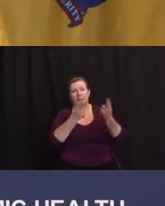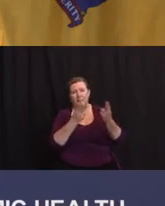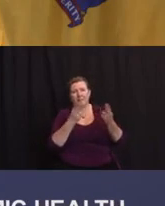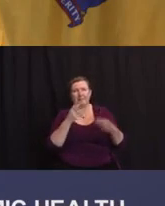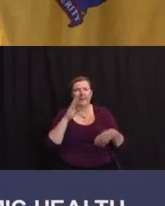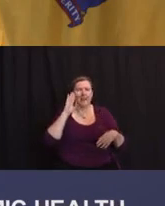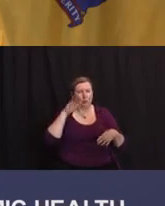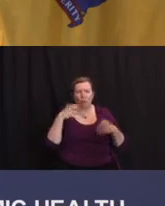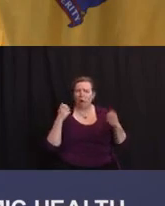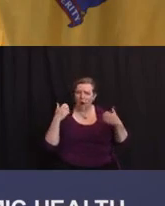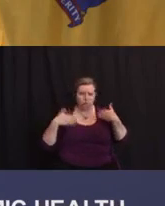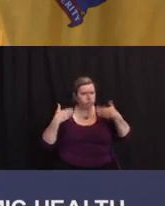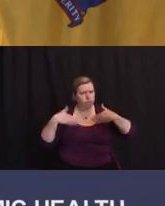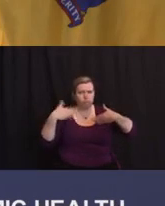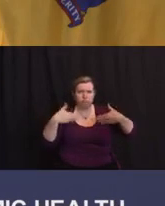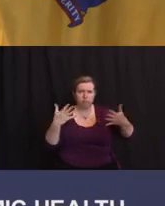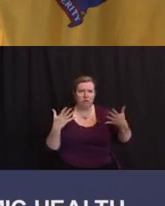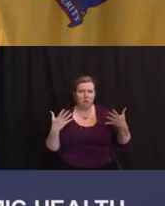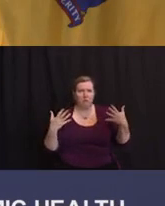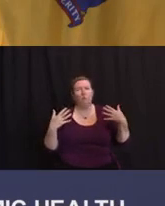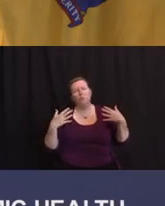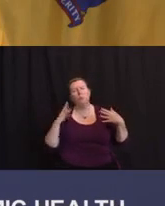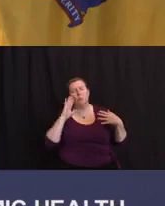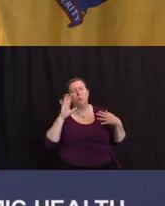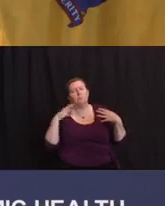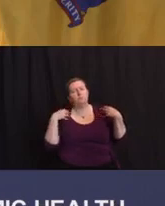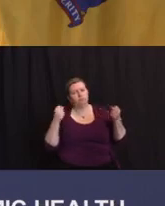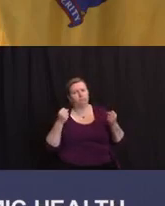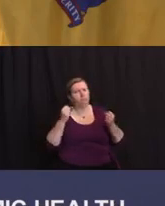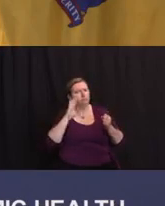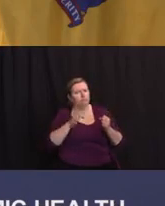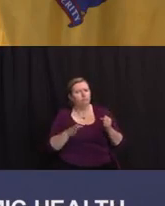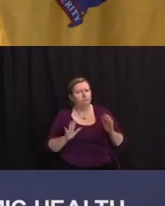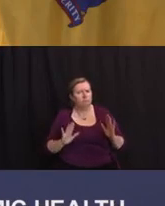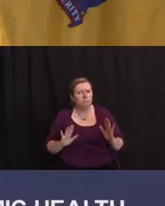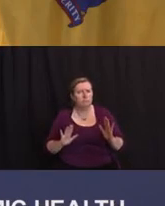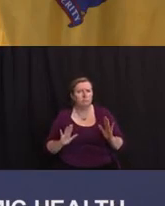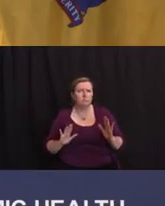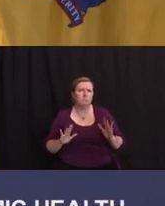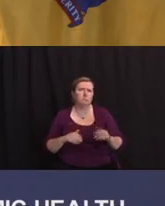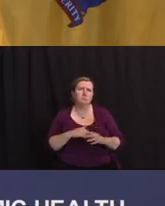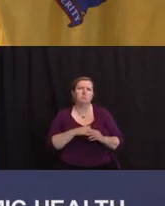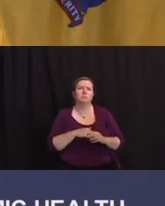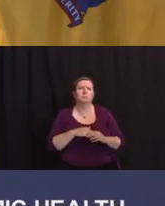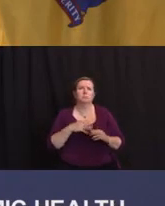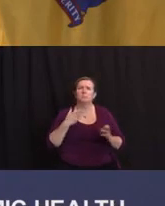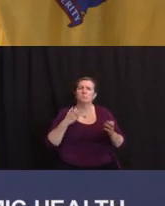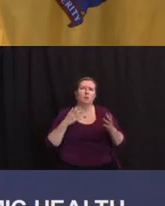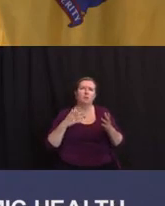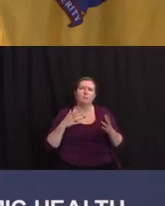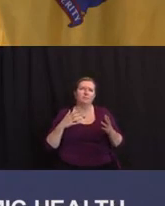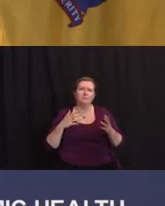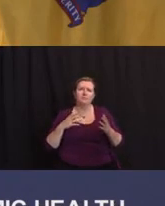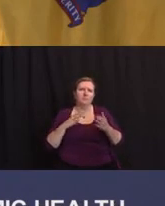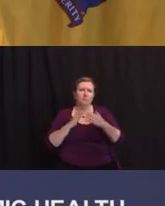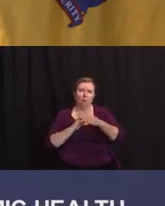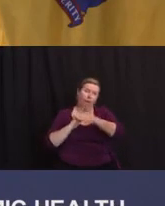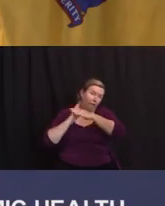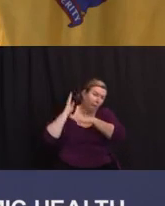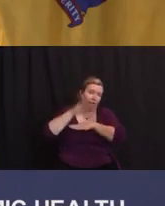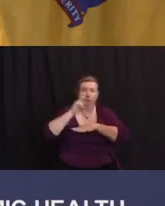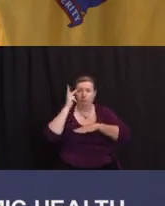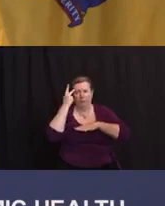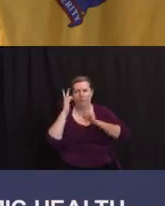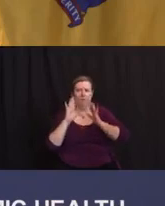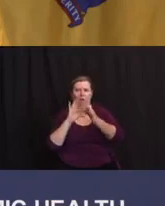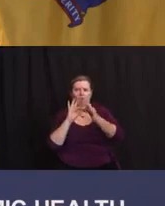right direction, and I'm confident we'll be able to do that. I don't want to get too political. I was asked about this when